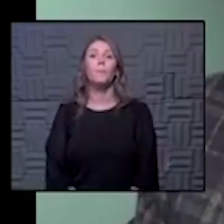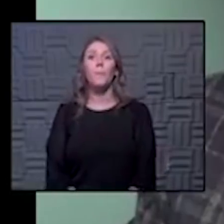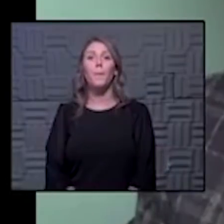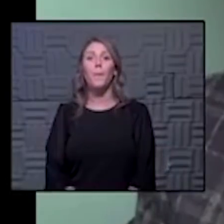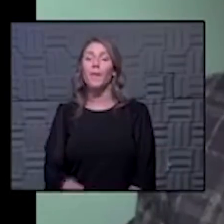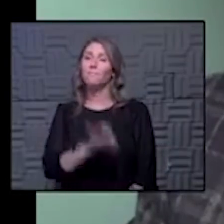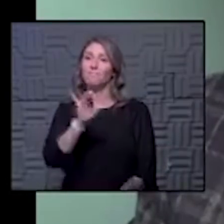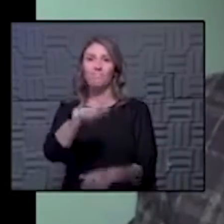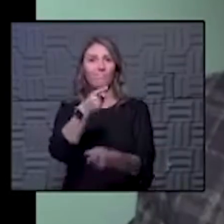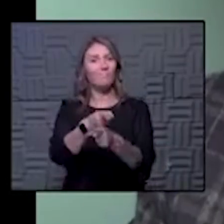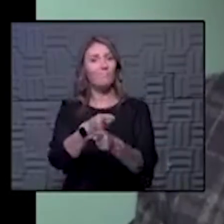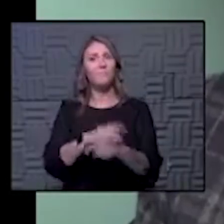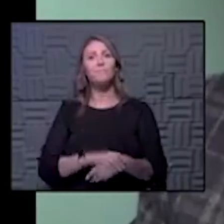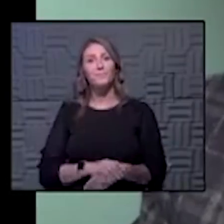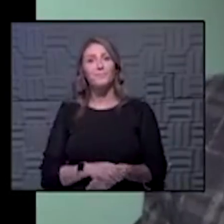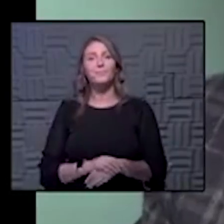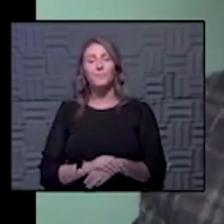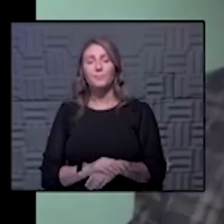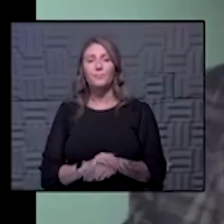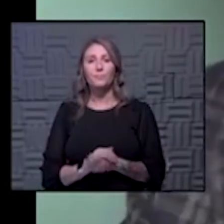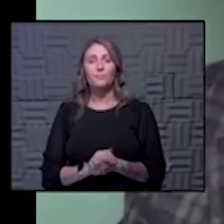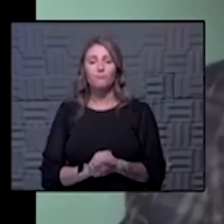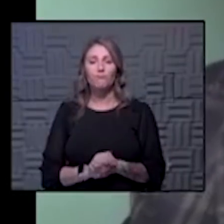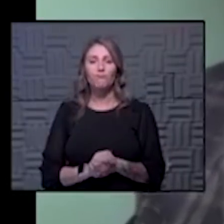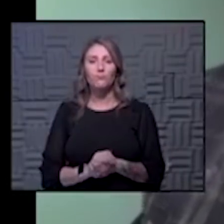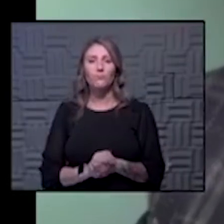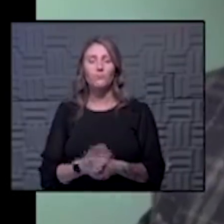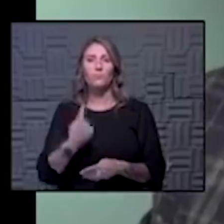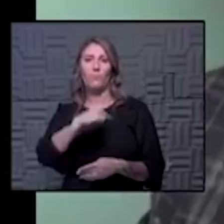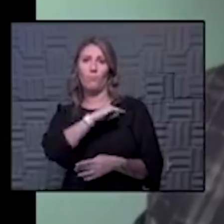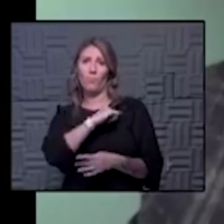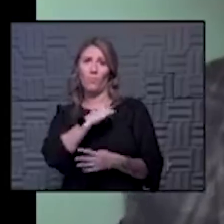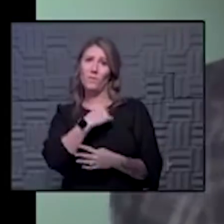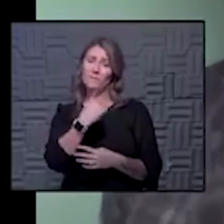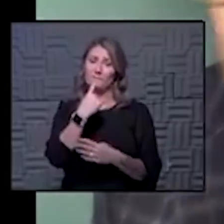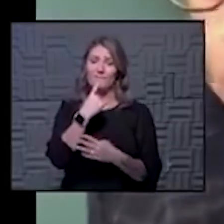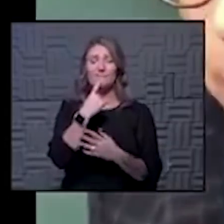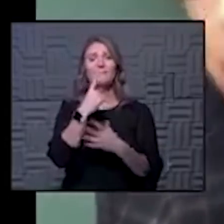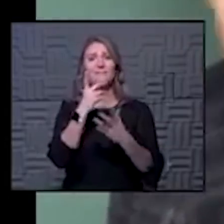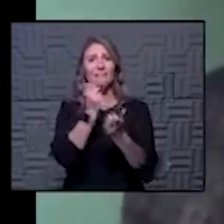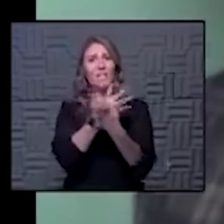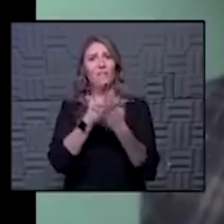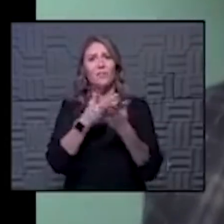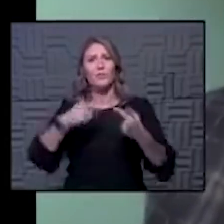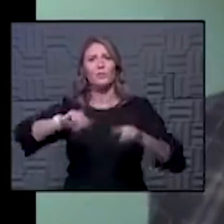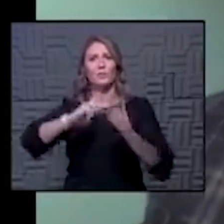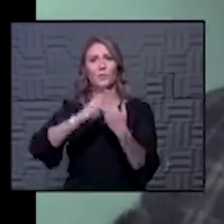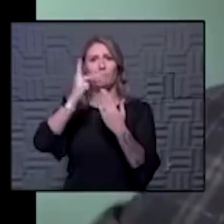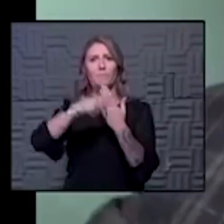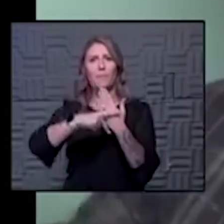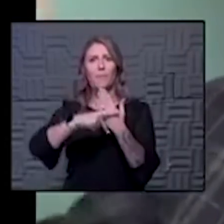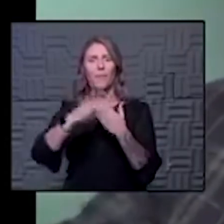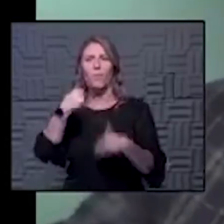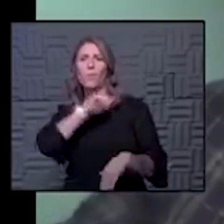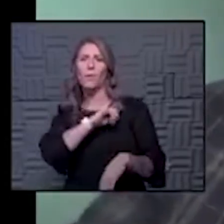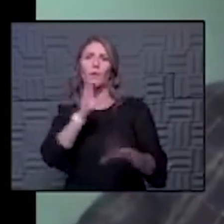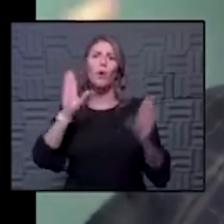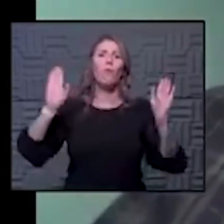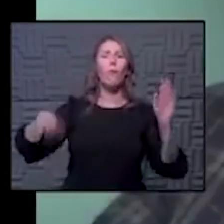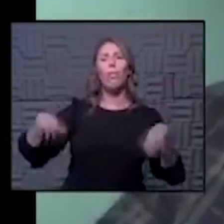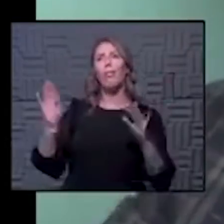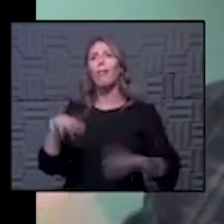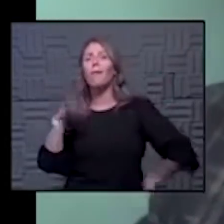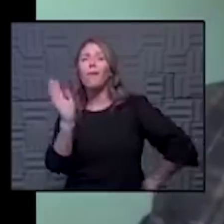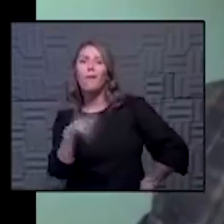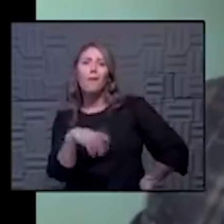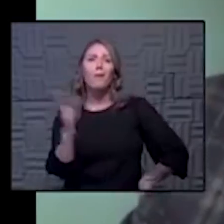That's right. We made our mark in this program by not flapjacking. We don't flap our arms and jack